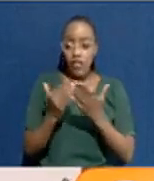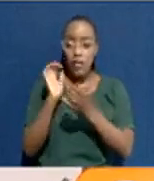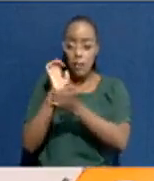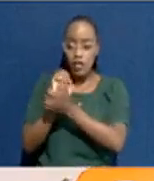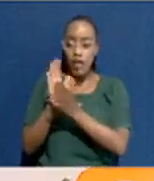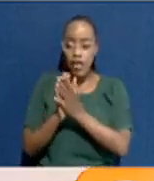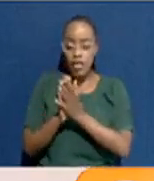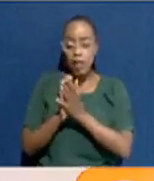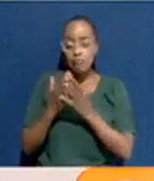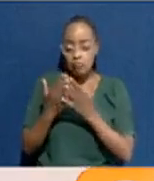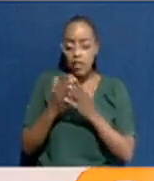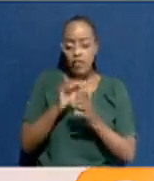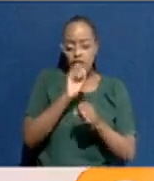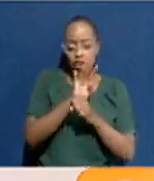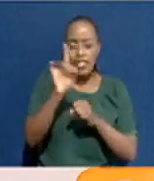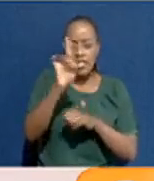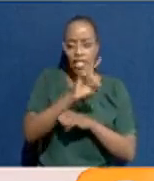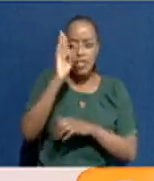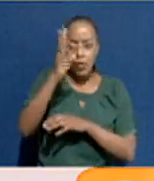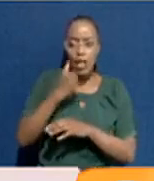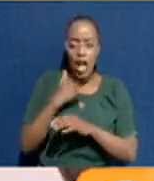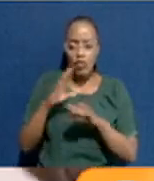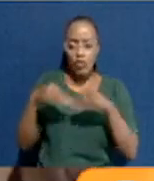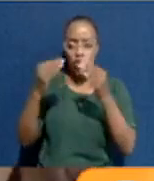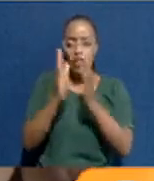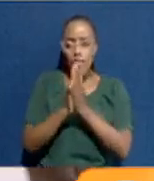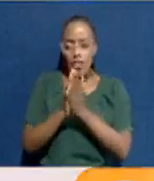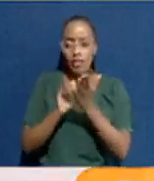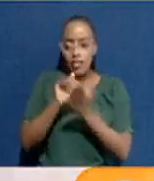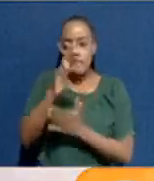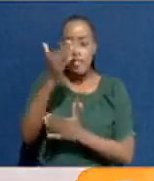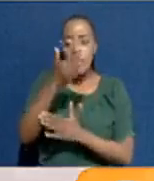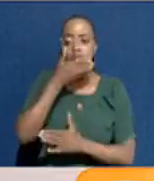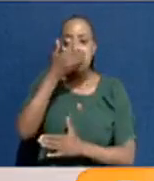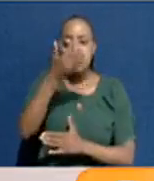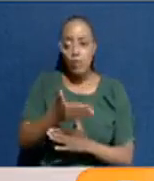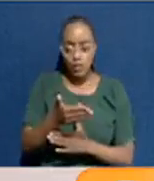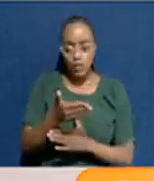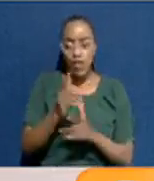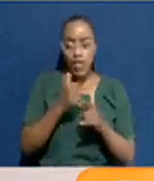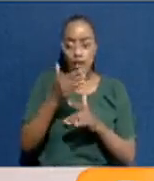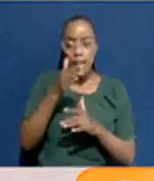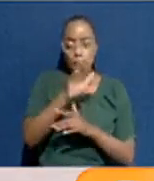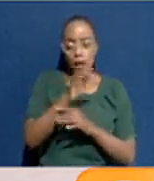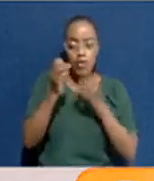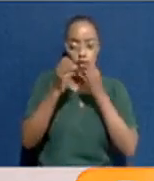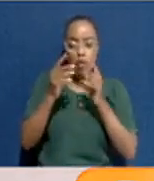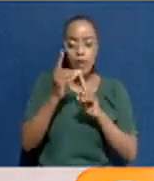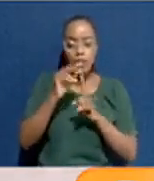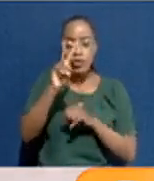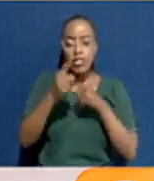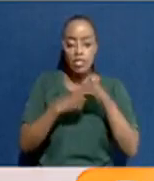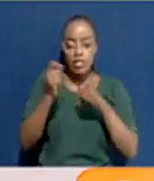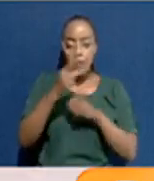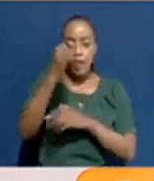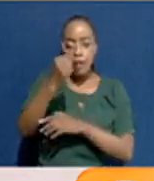and the victim shall have 14 days to file and serve their submissions in response. We come back for mention on the 26th of May